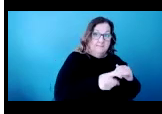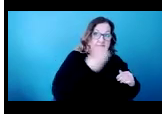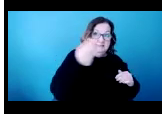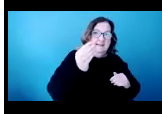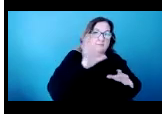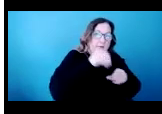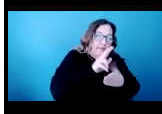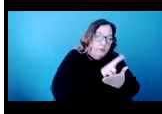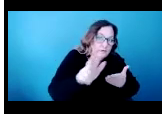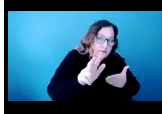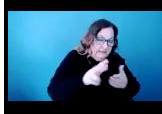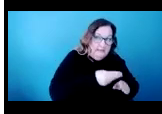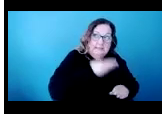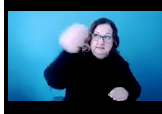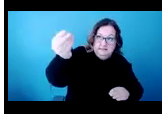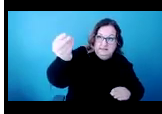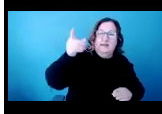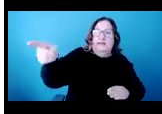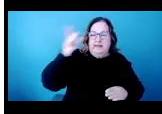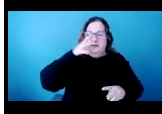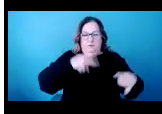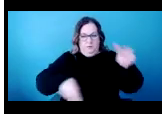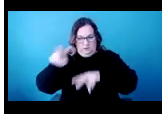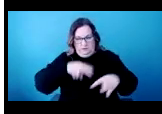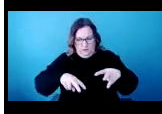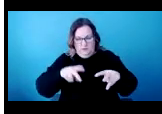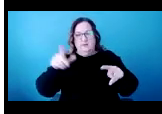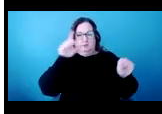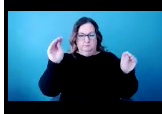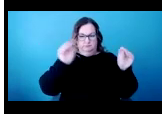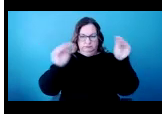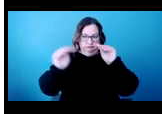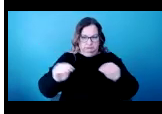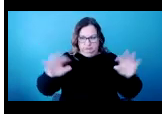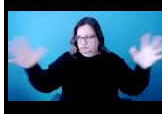different recommendations, and put together one single budget for everything.